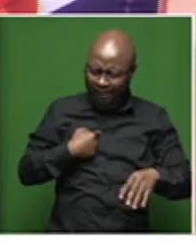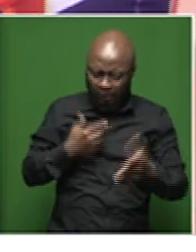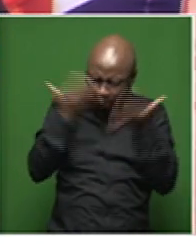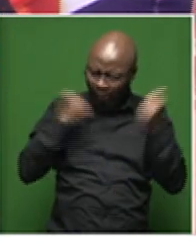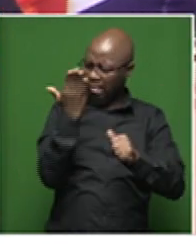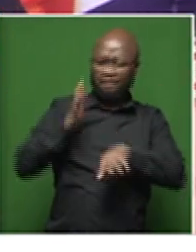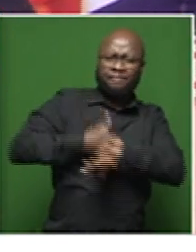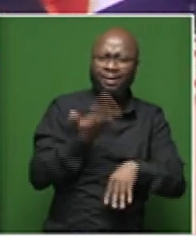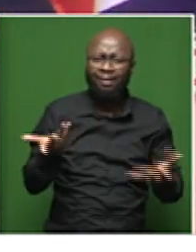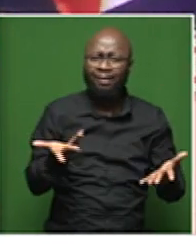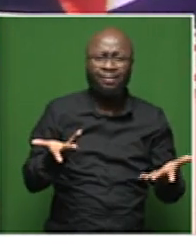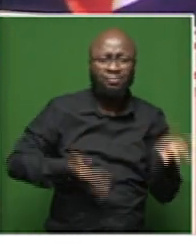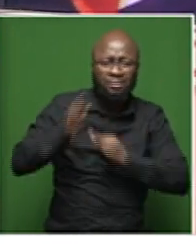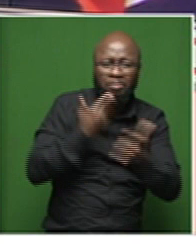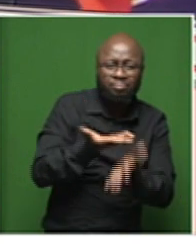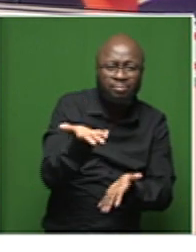Yes,